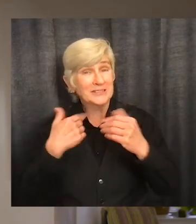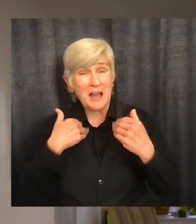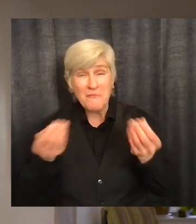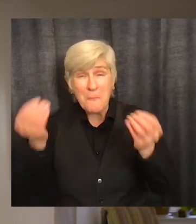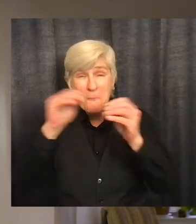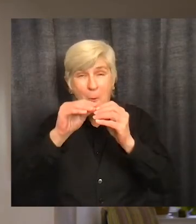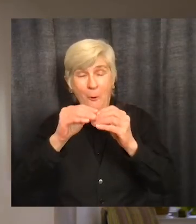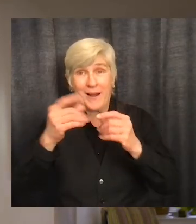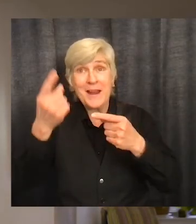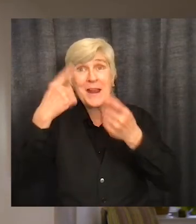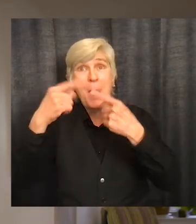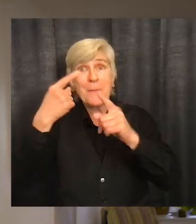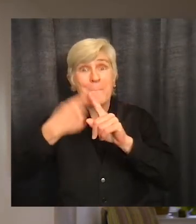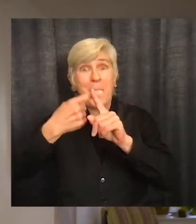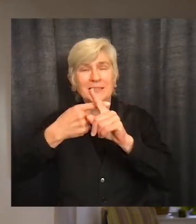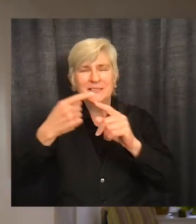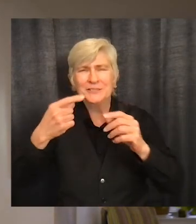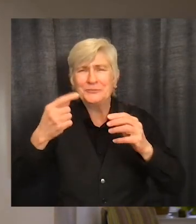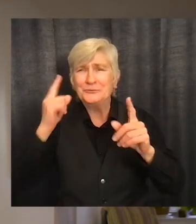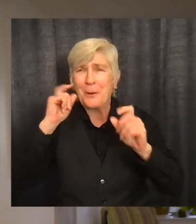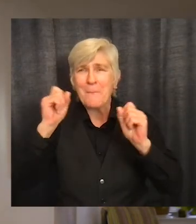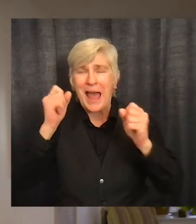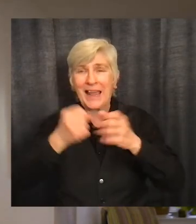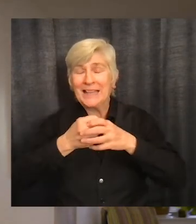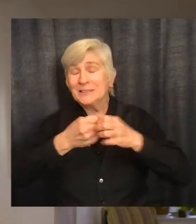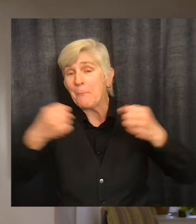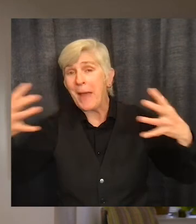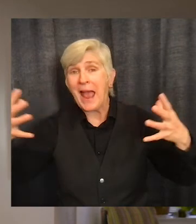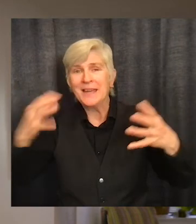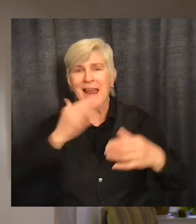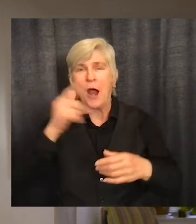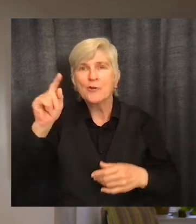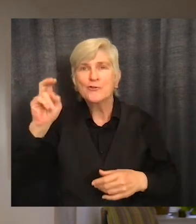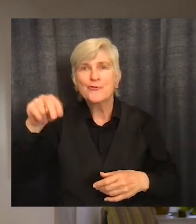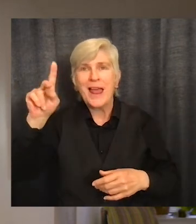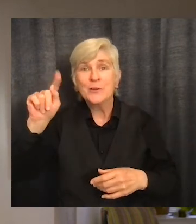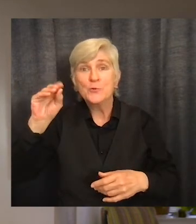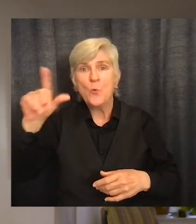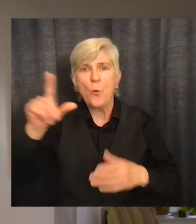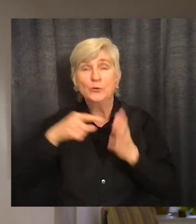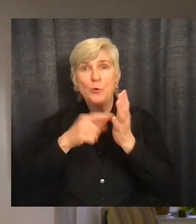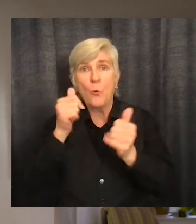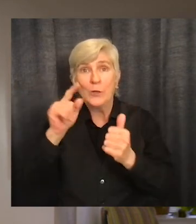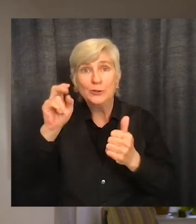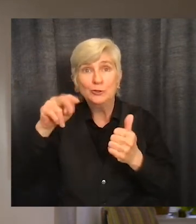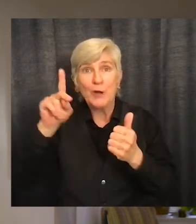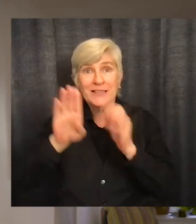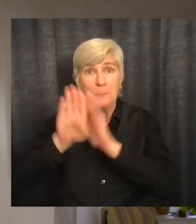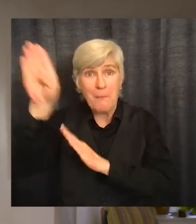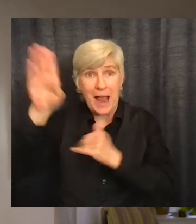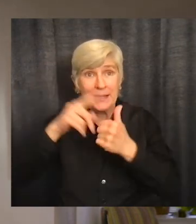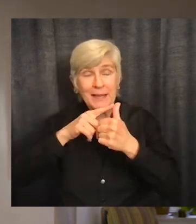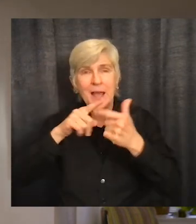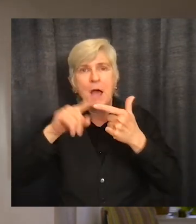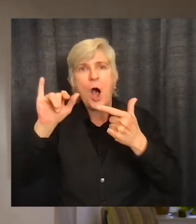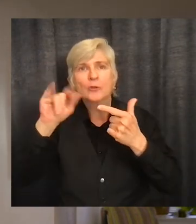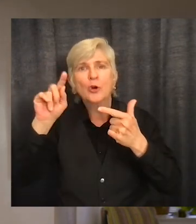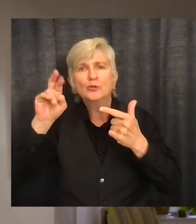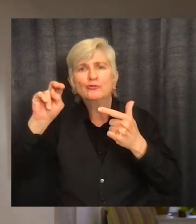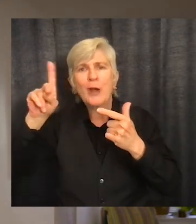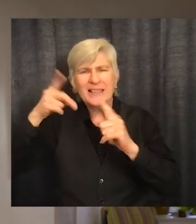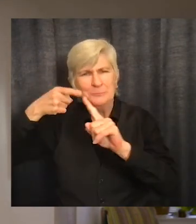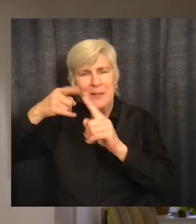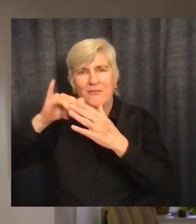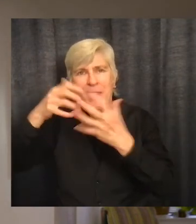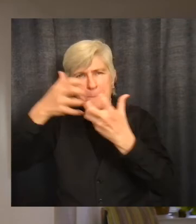And there's more. In the coming months, we're dramatically expanding our trends tool to show you not just which trends are spiking, but the